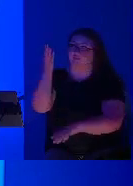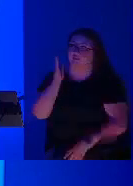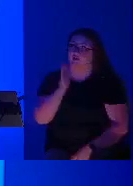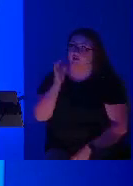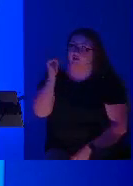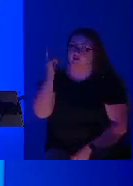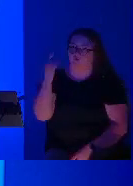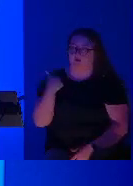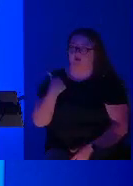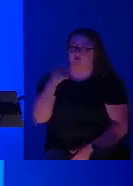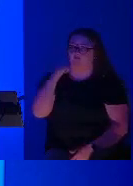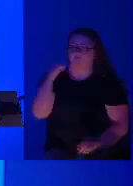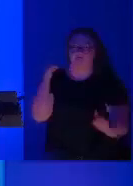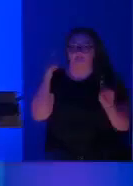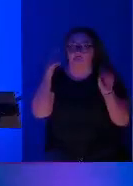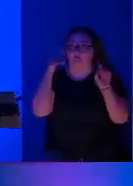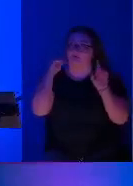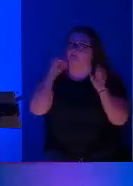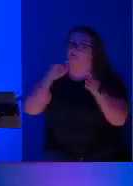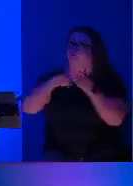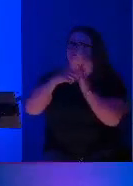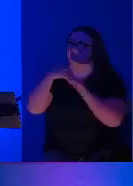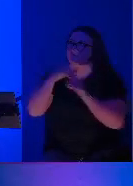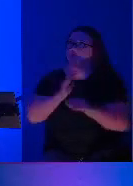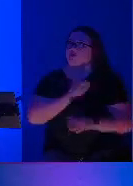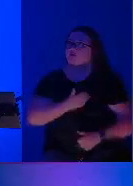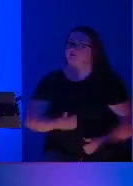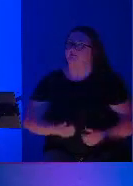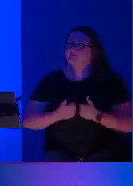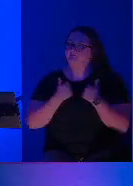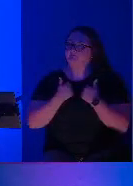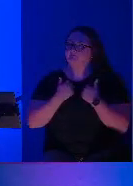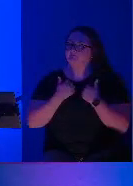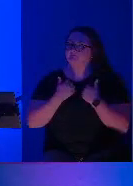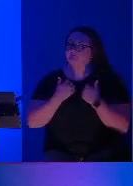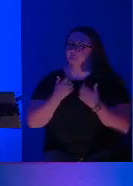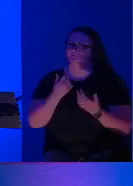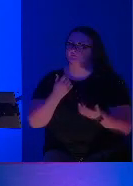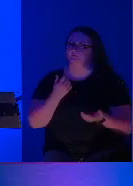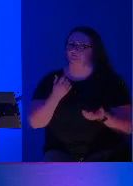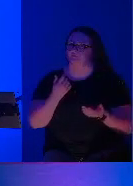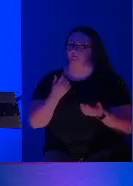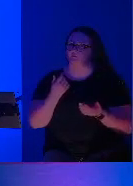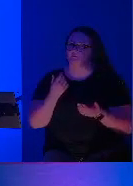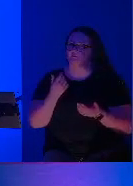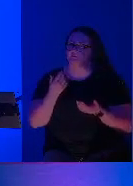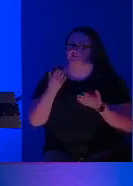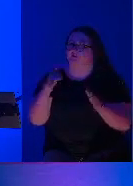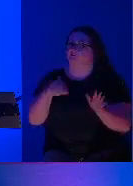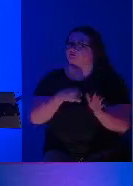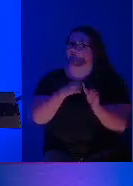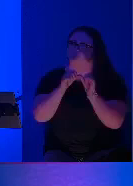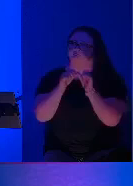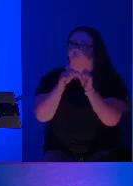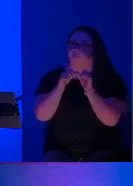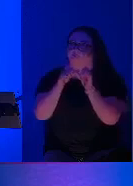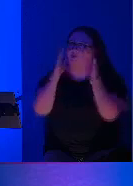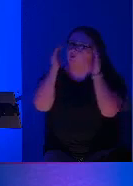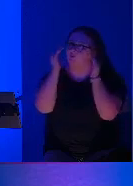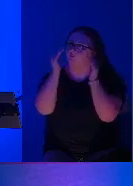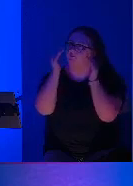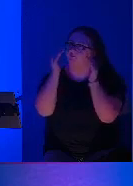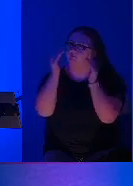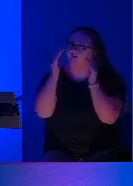have a purpose, God, in our lives, God. Don't let us lose hope, Father, but let us find our